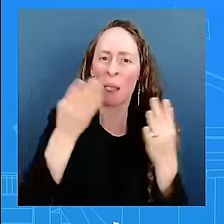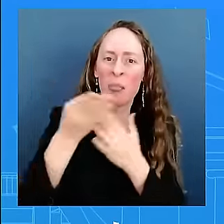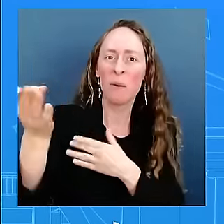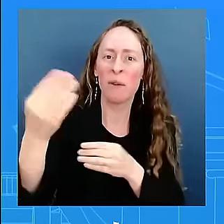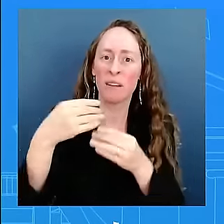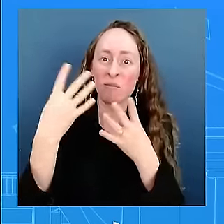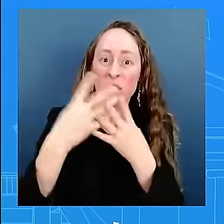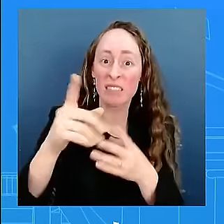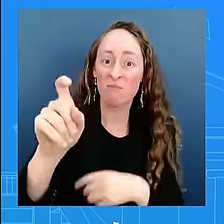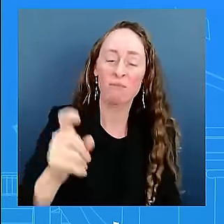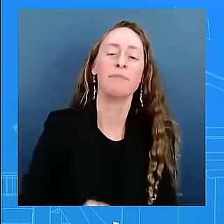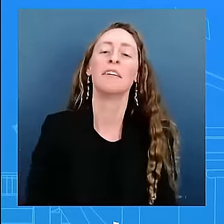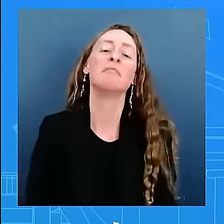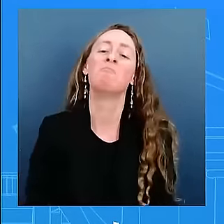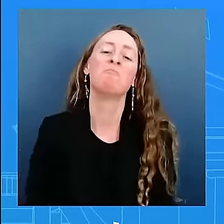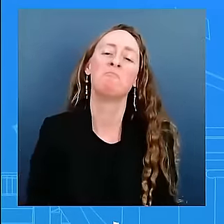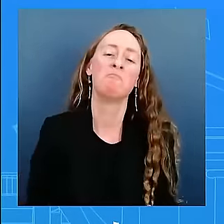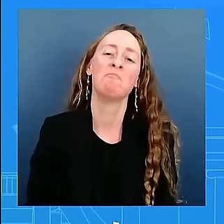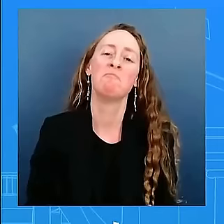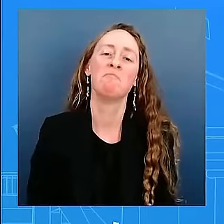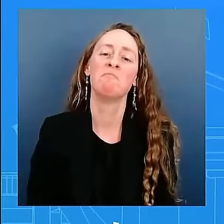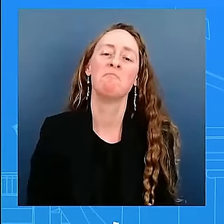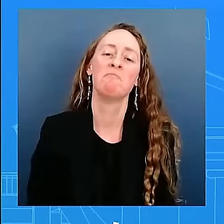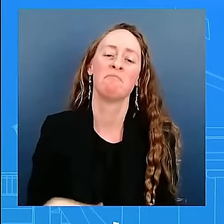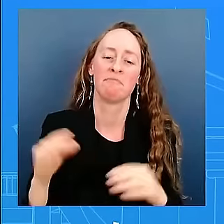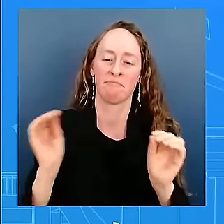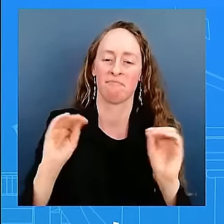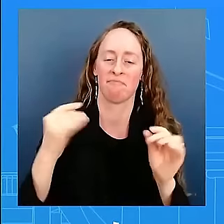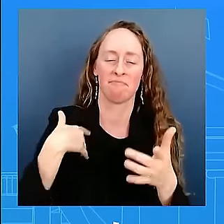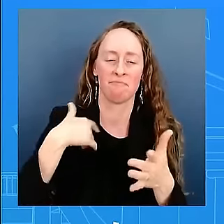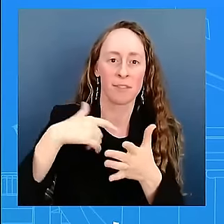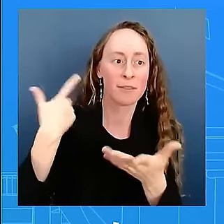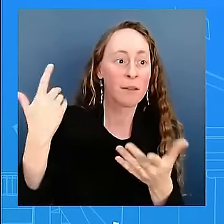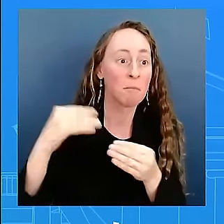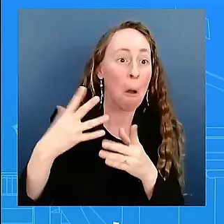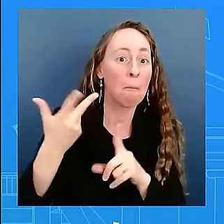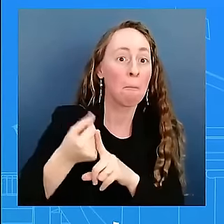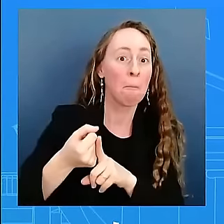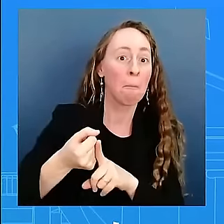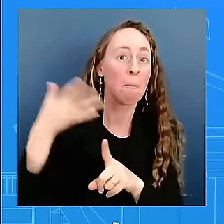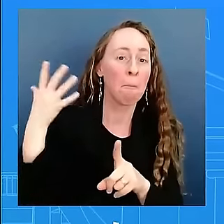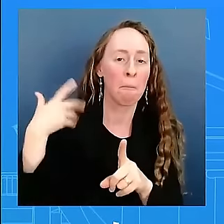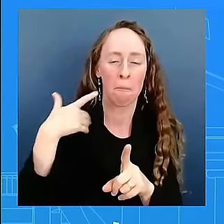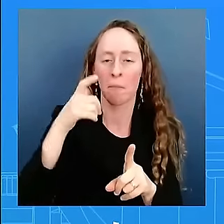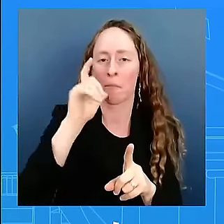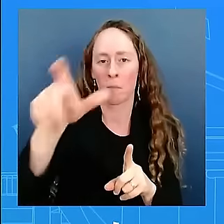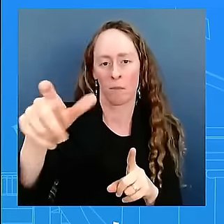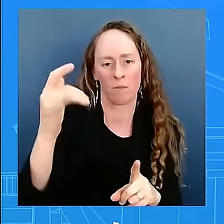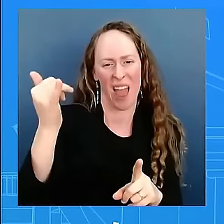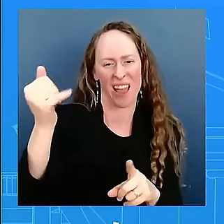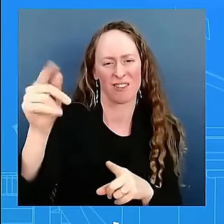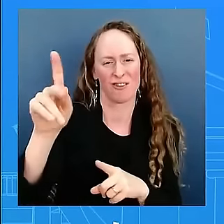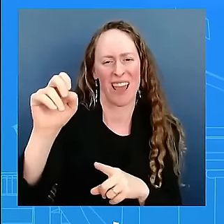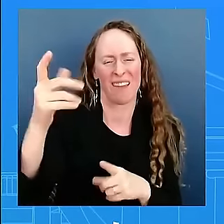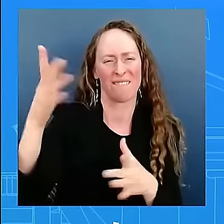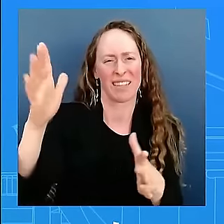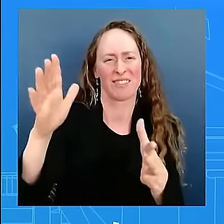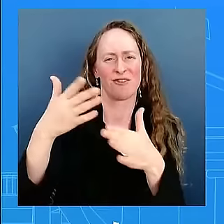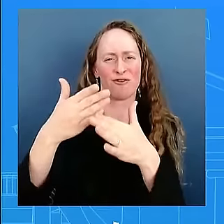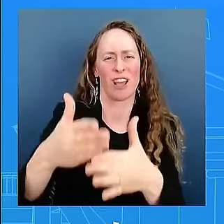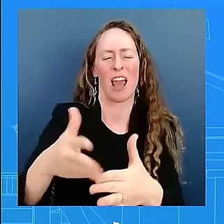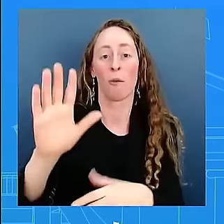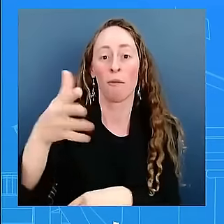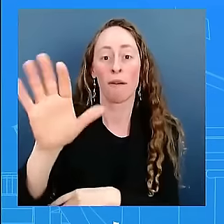today. I'm pretty sure that when the time permits, they will, I'm sure, at some point, if they wish to, they'll speak